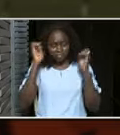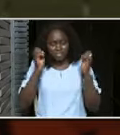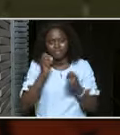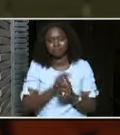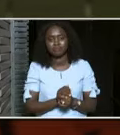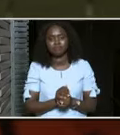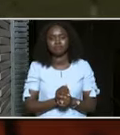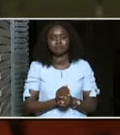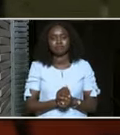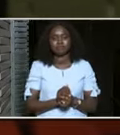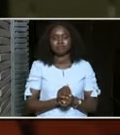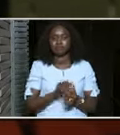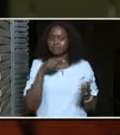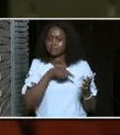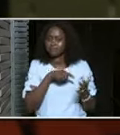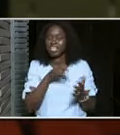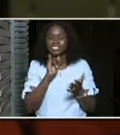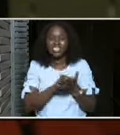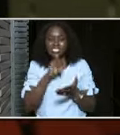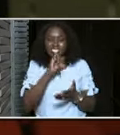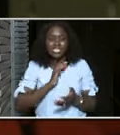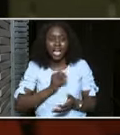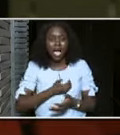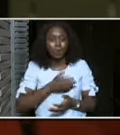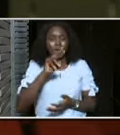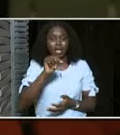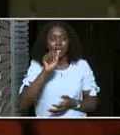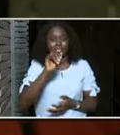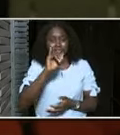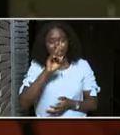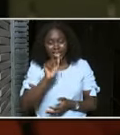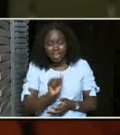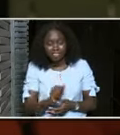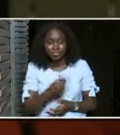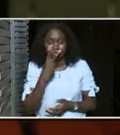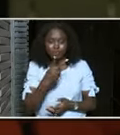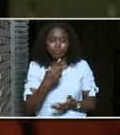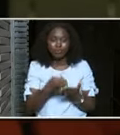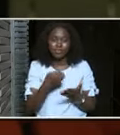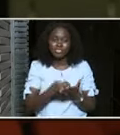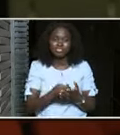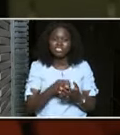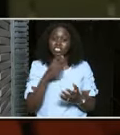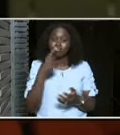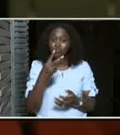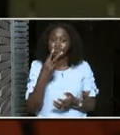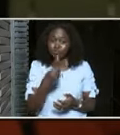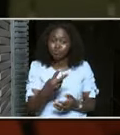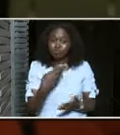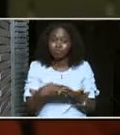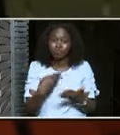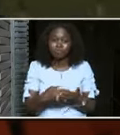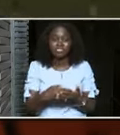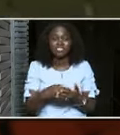That is our Naira, two currency system that we have now. Naira